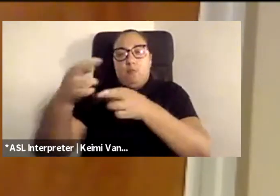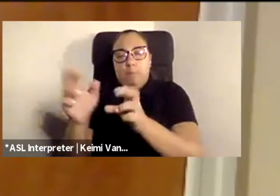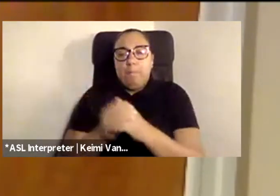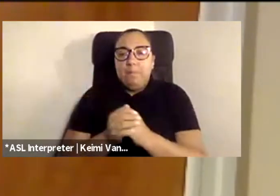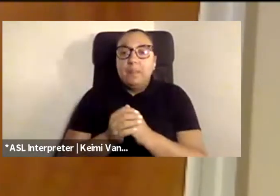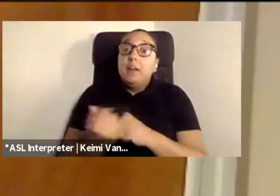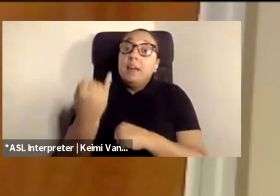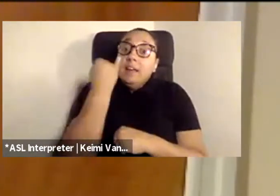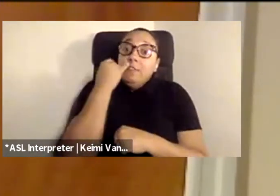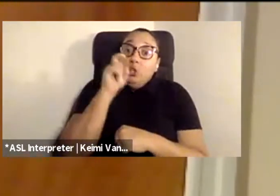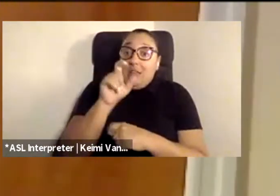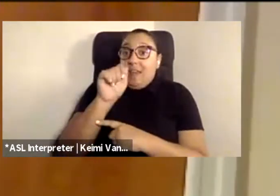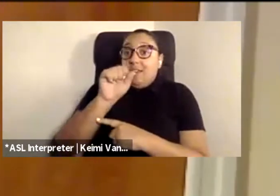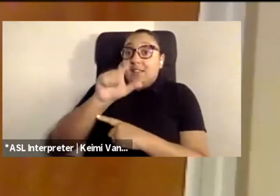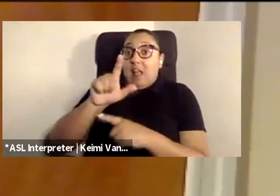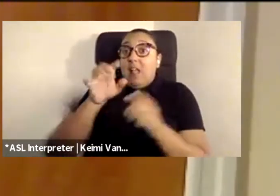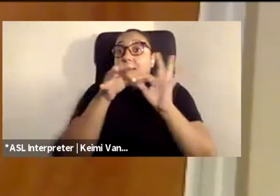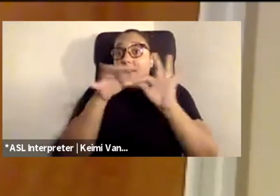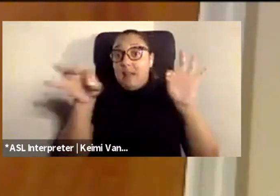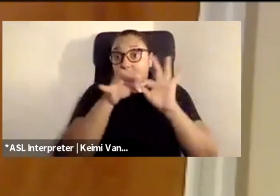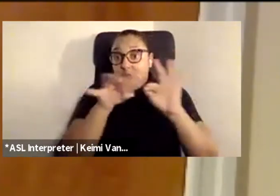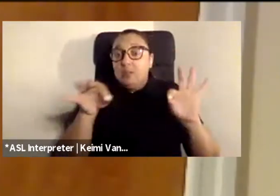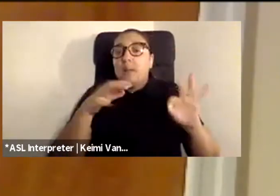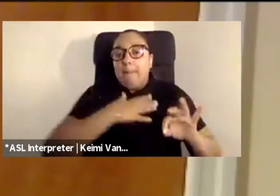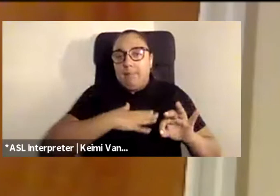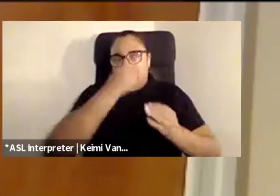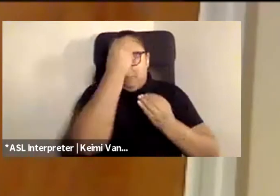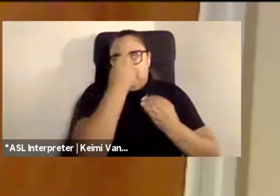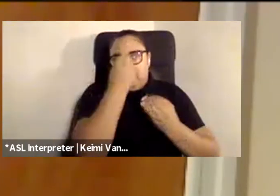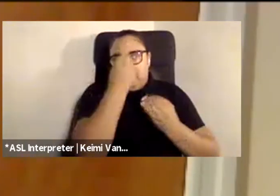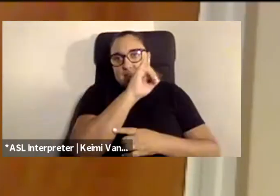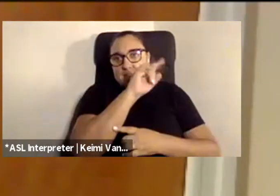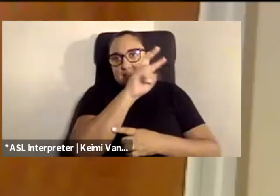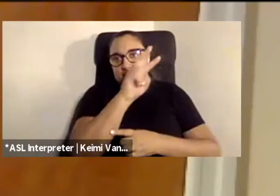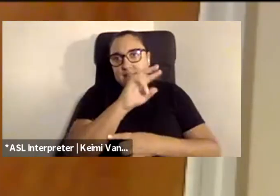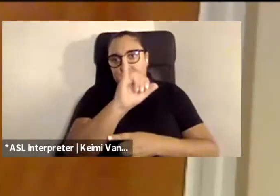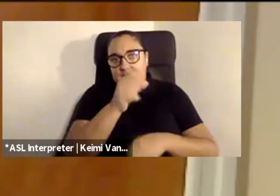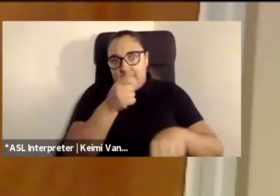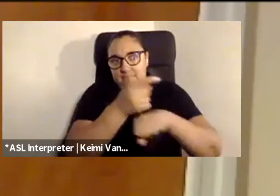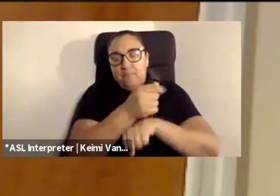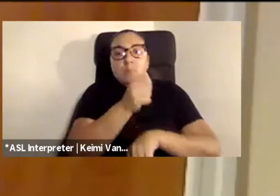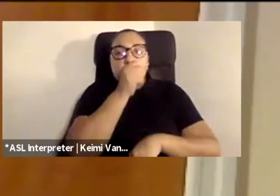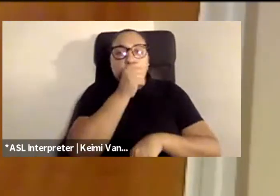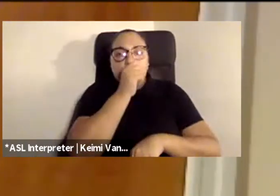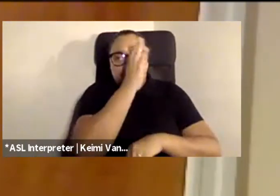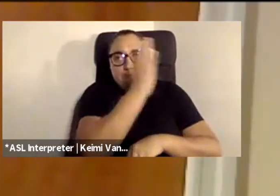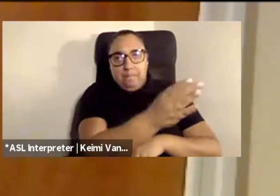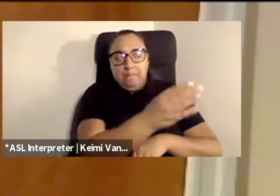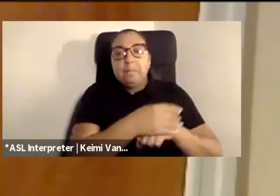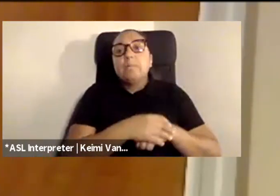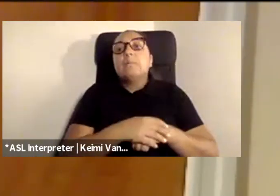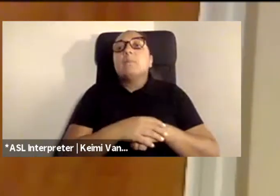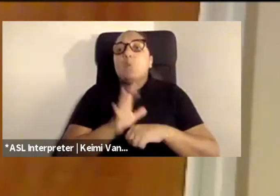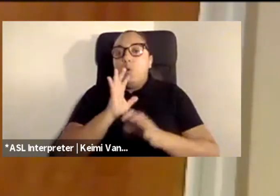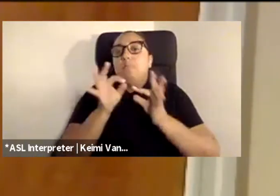need ASL or captioning, please let Izzy Dow know via private message within the chat. You will receive more instruction